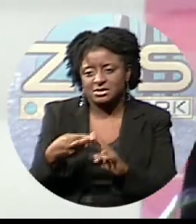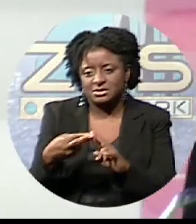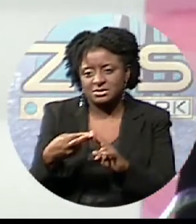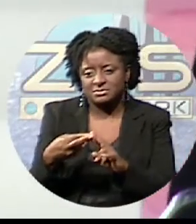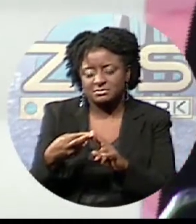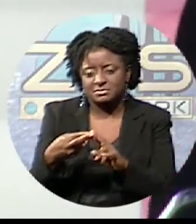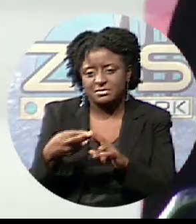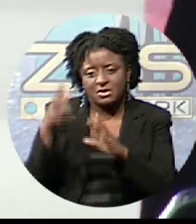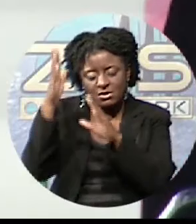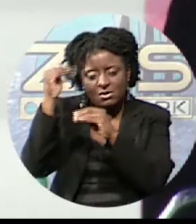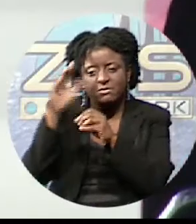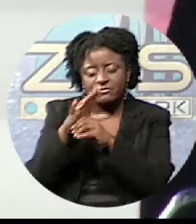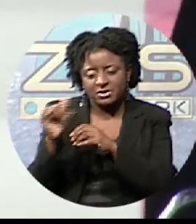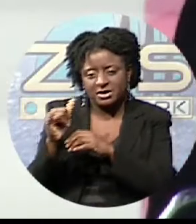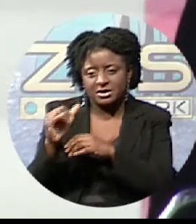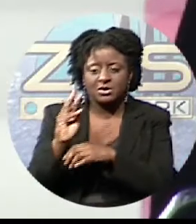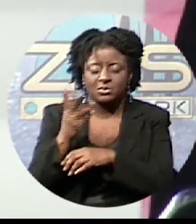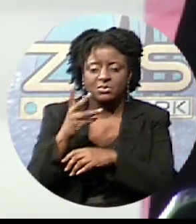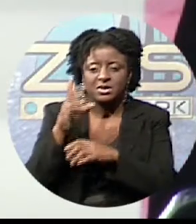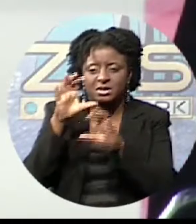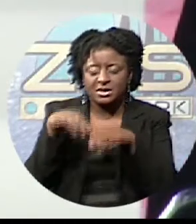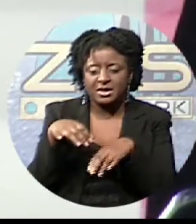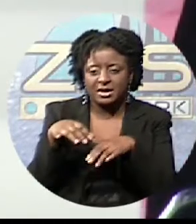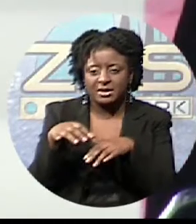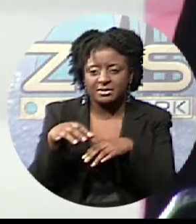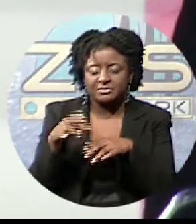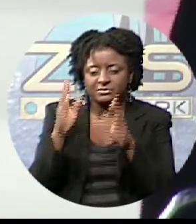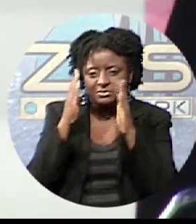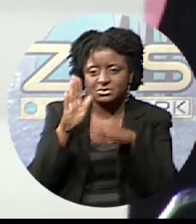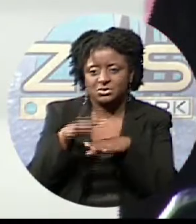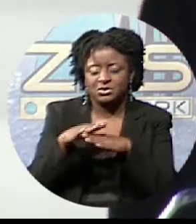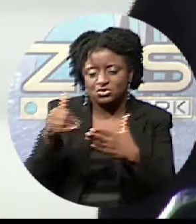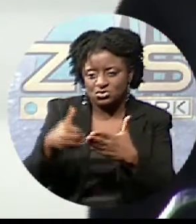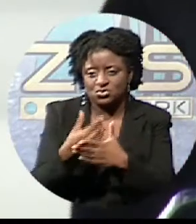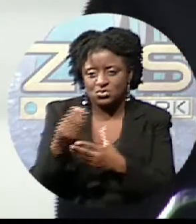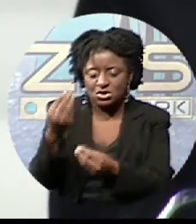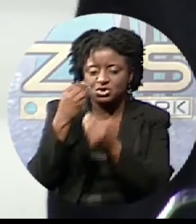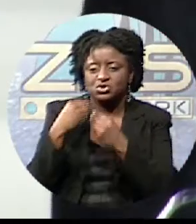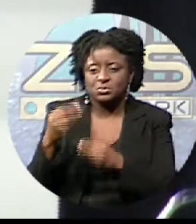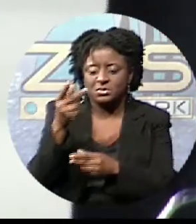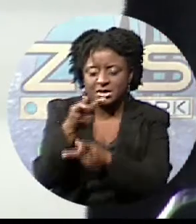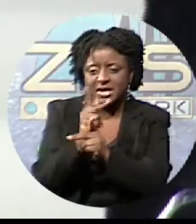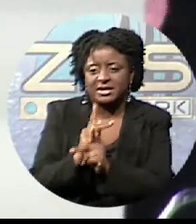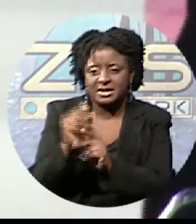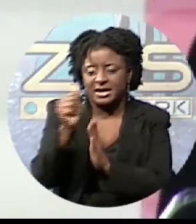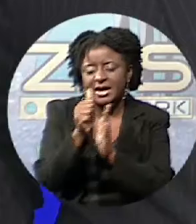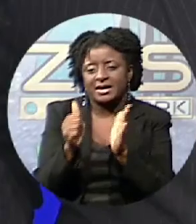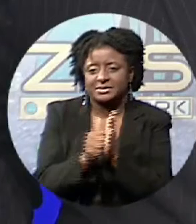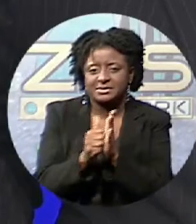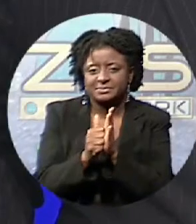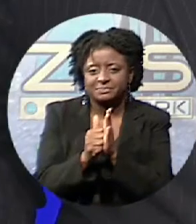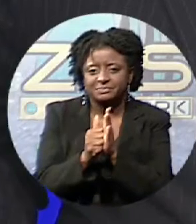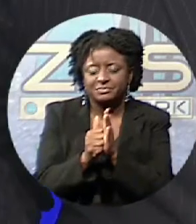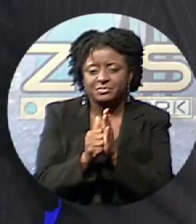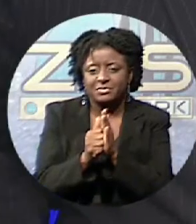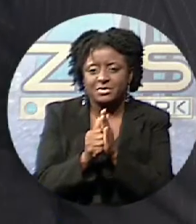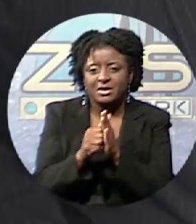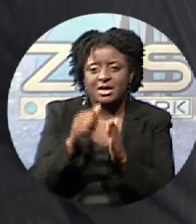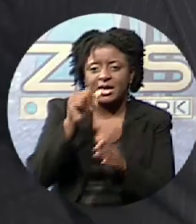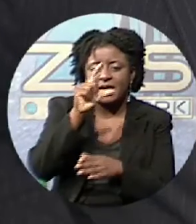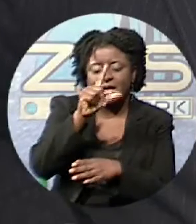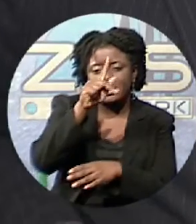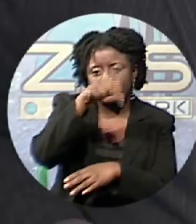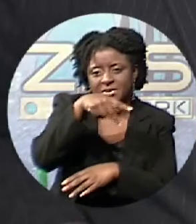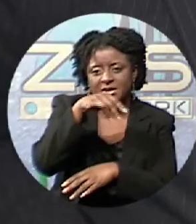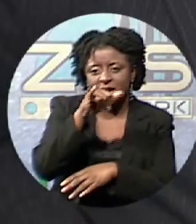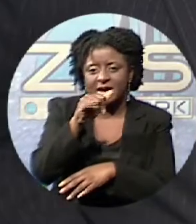Lending Act promised by successive administrations. Another news tonight. The Lyndon Pilling International Airport is adding to its